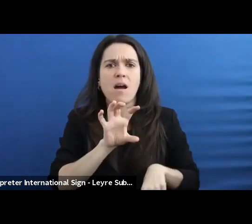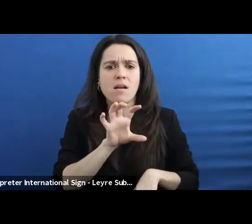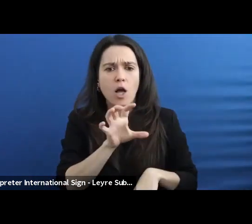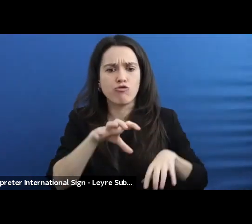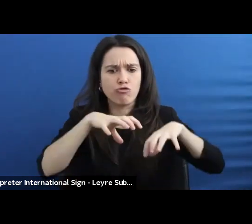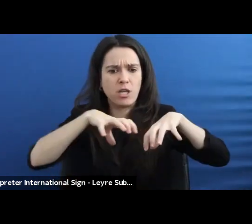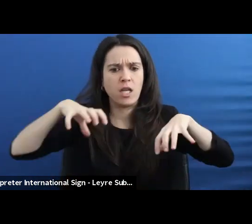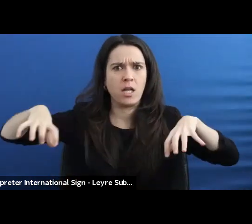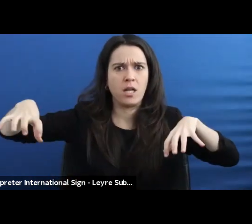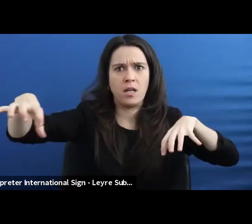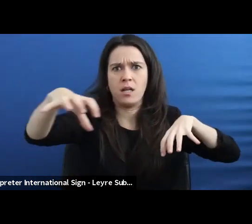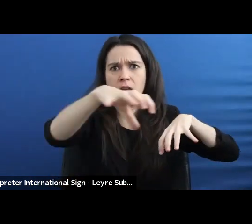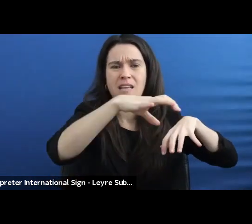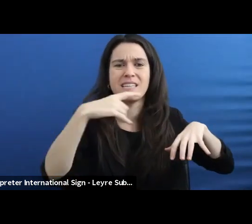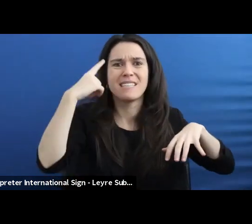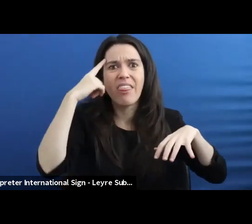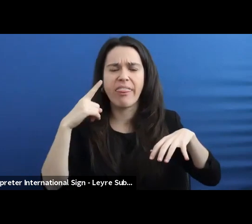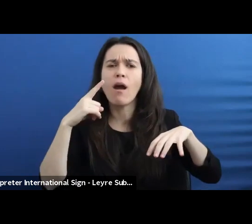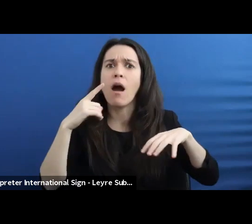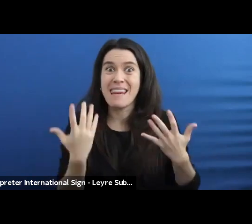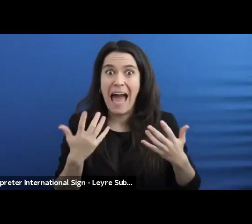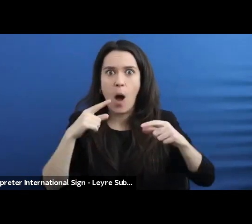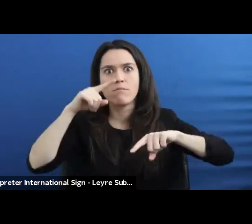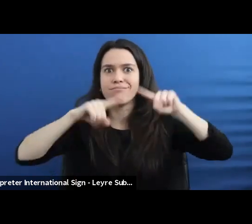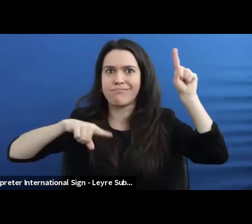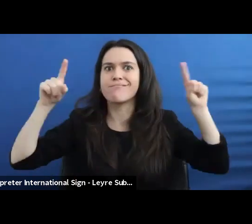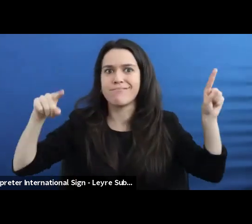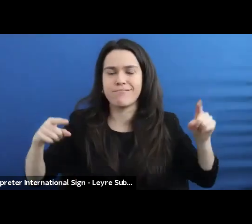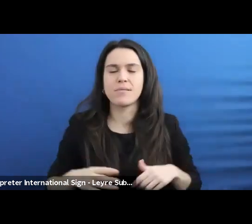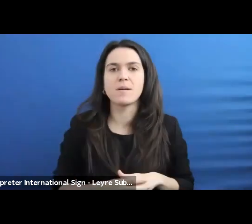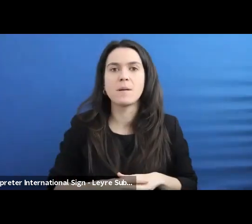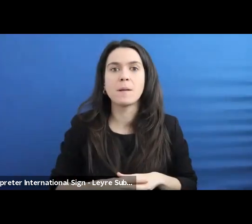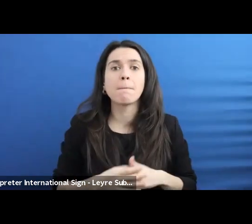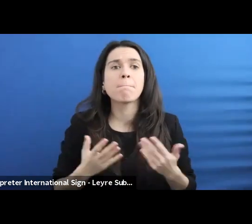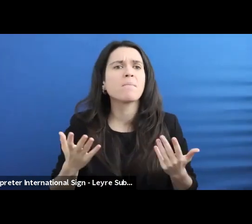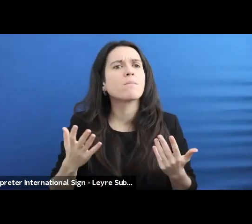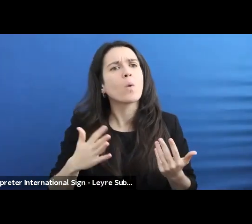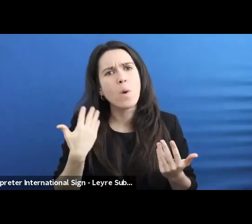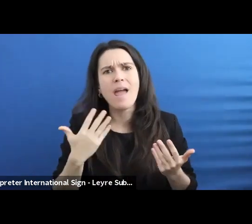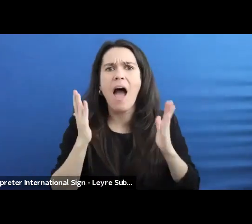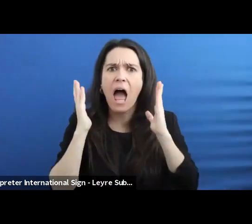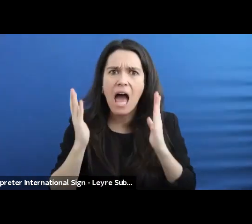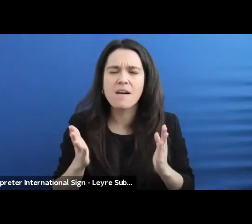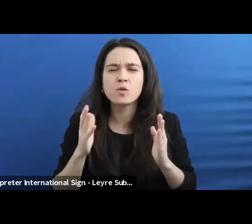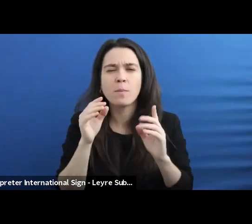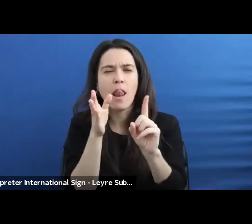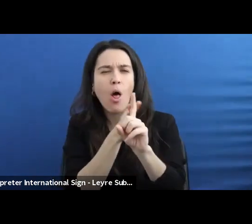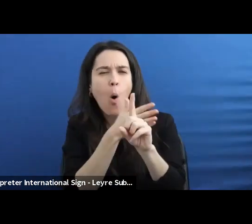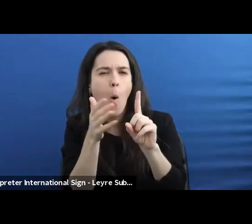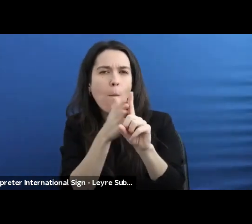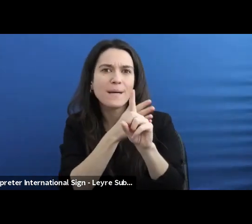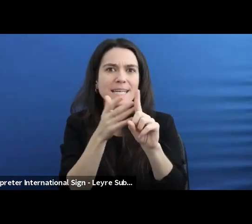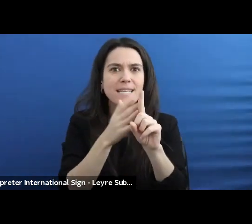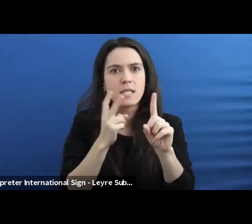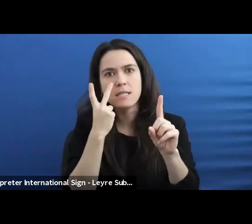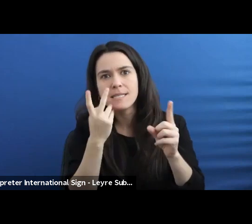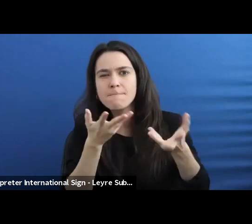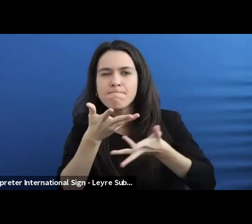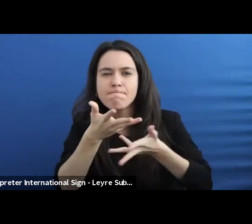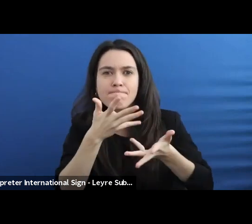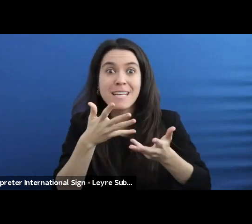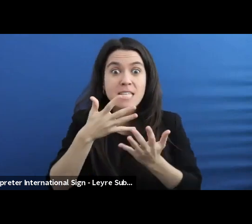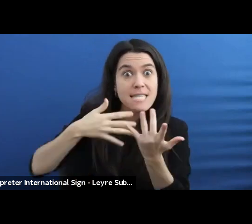a very wide discrepancy here. But again, there has to be a lobbying on the part of the of society and